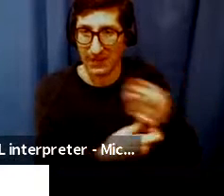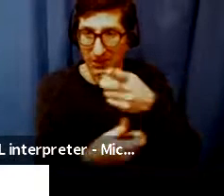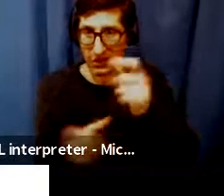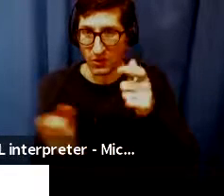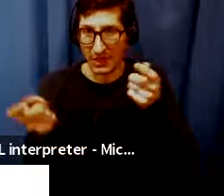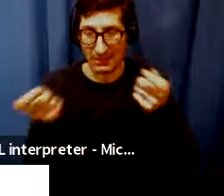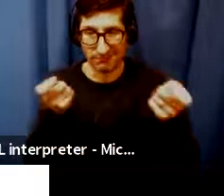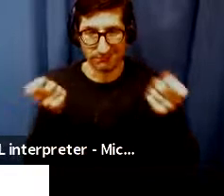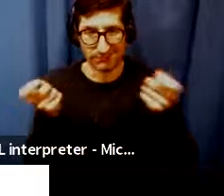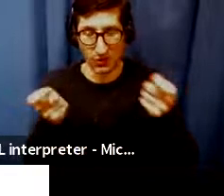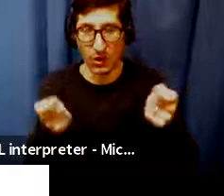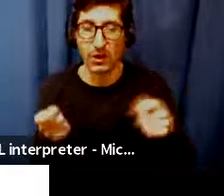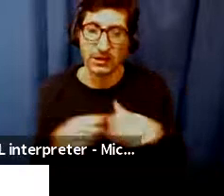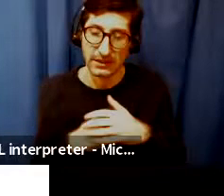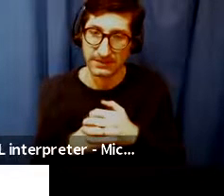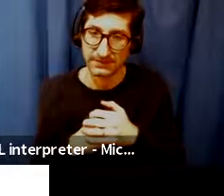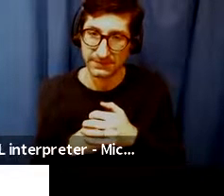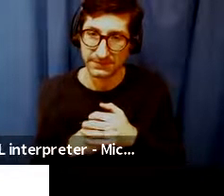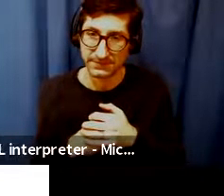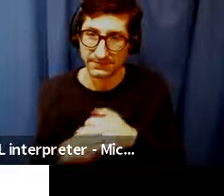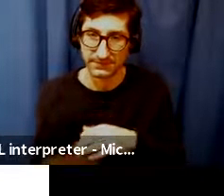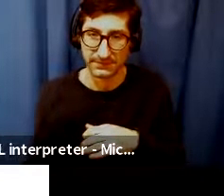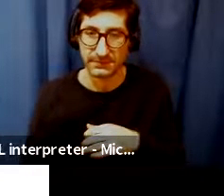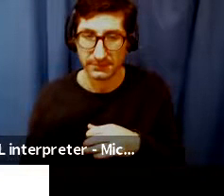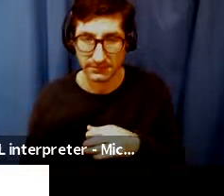part of the environment, an obstacle.